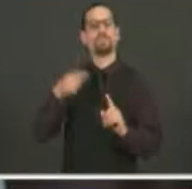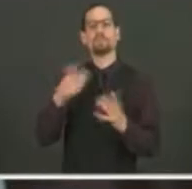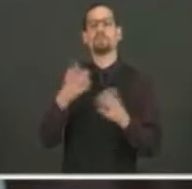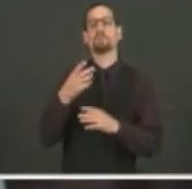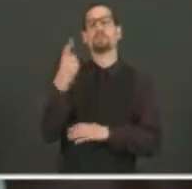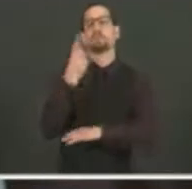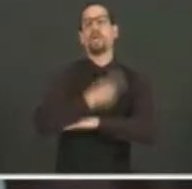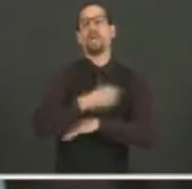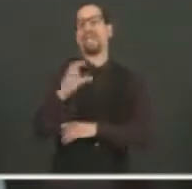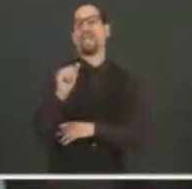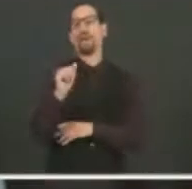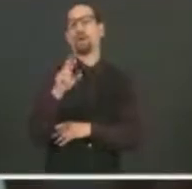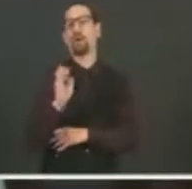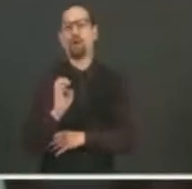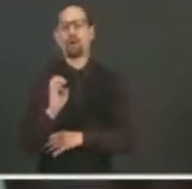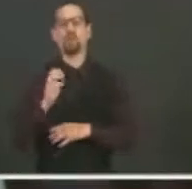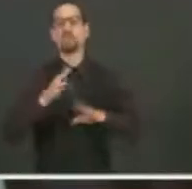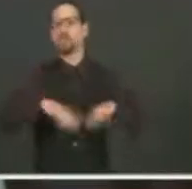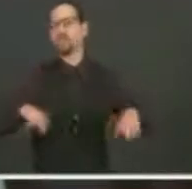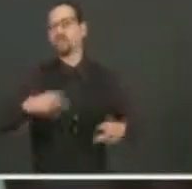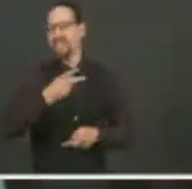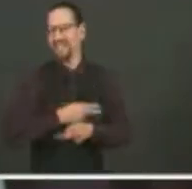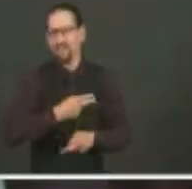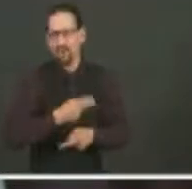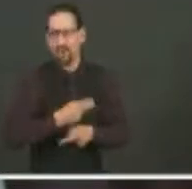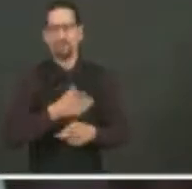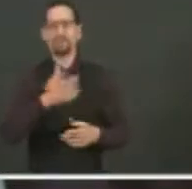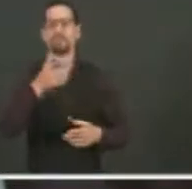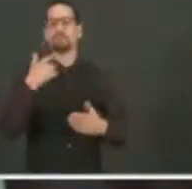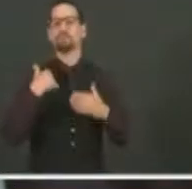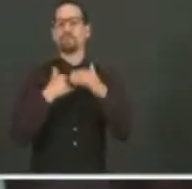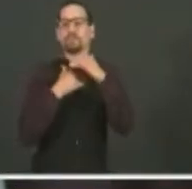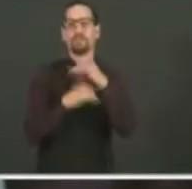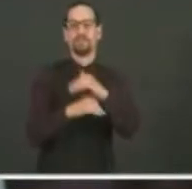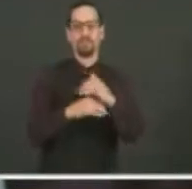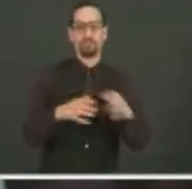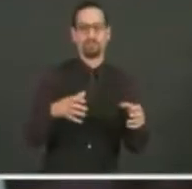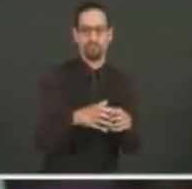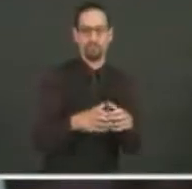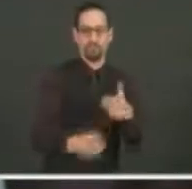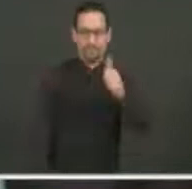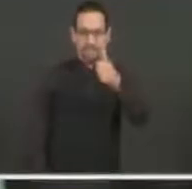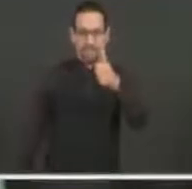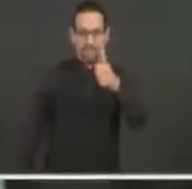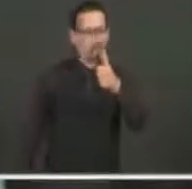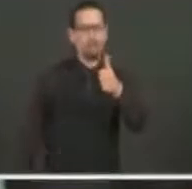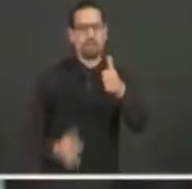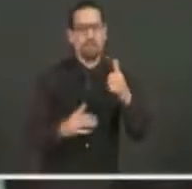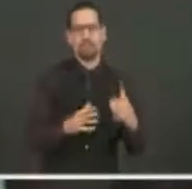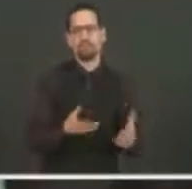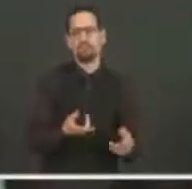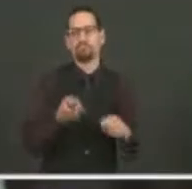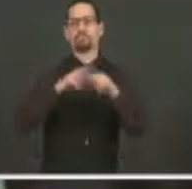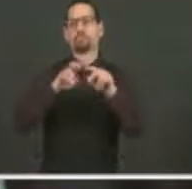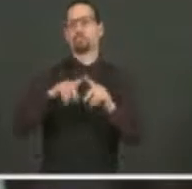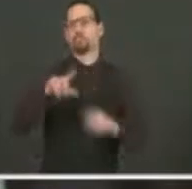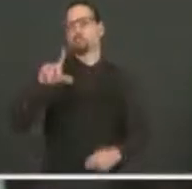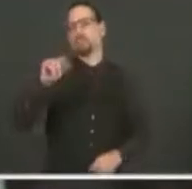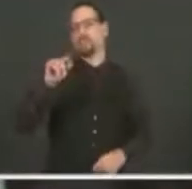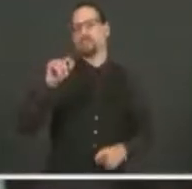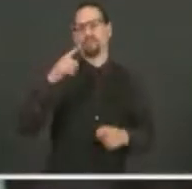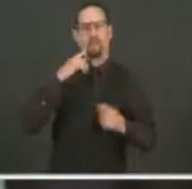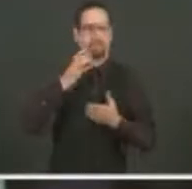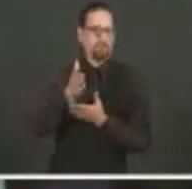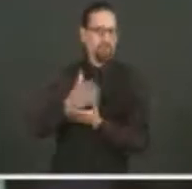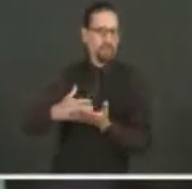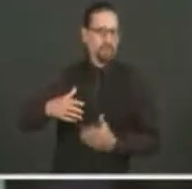group size from stable groups of 10 to stable groups of 20. So phase 3, childcare,